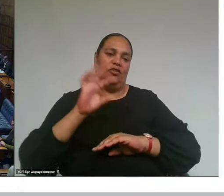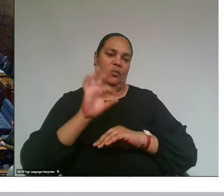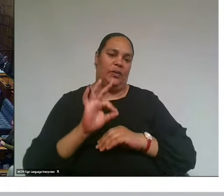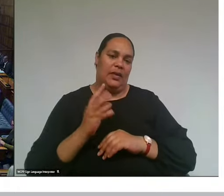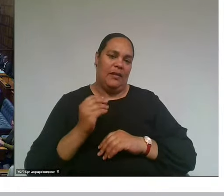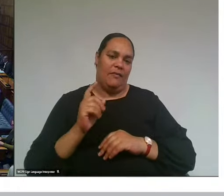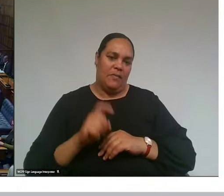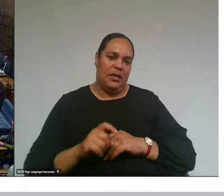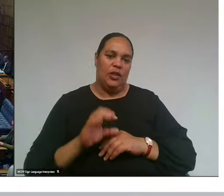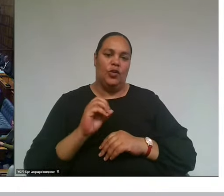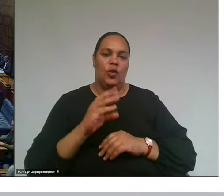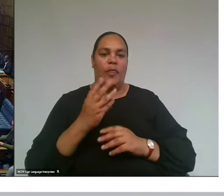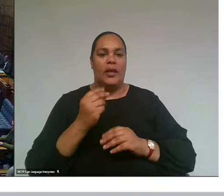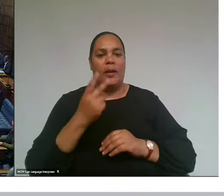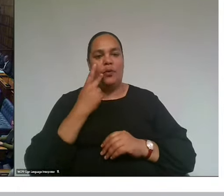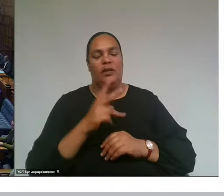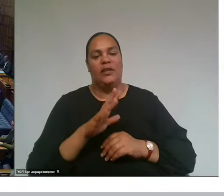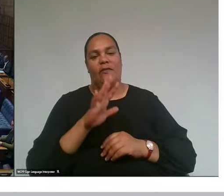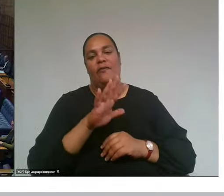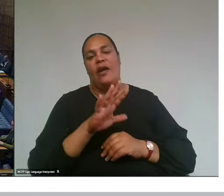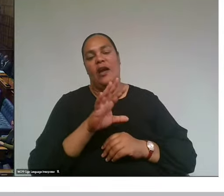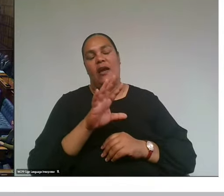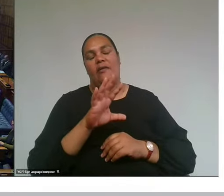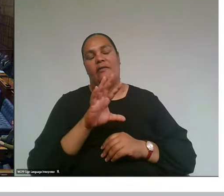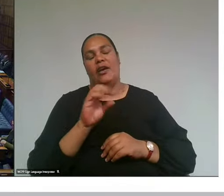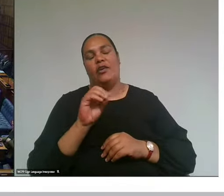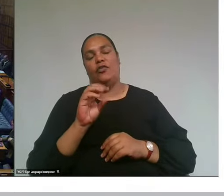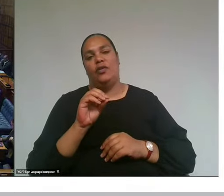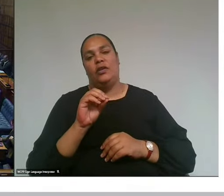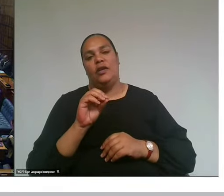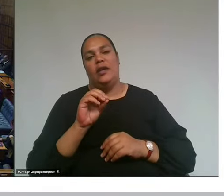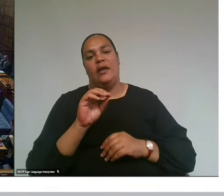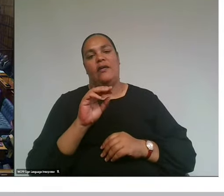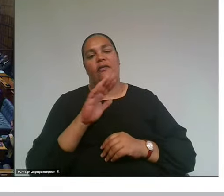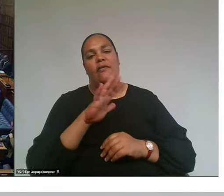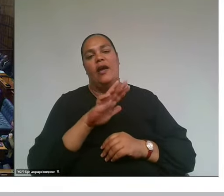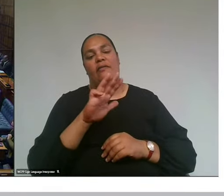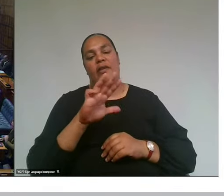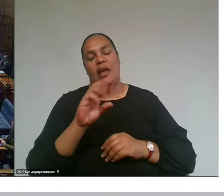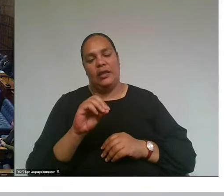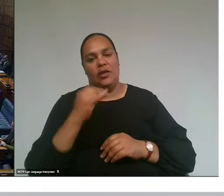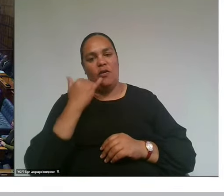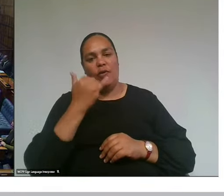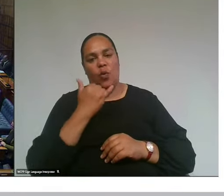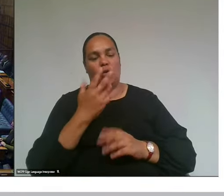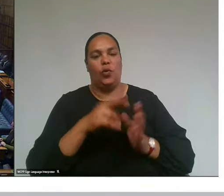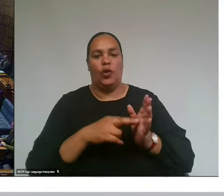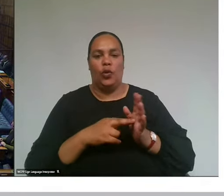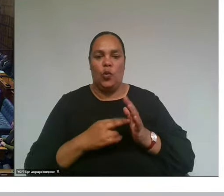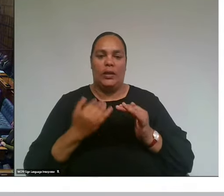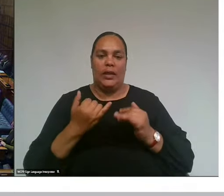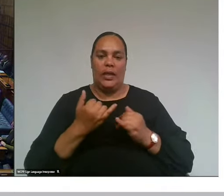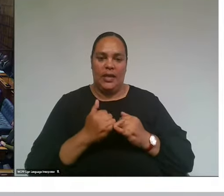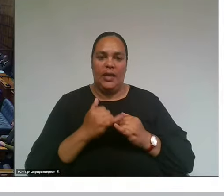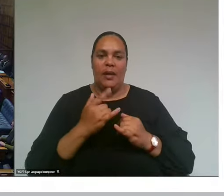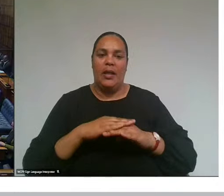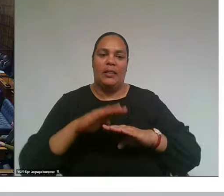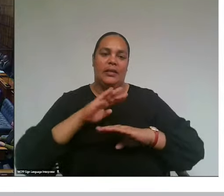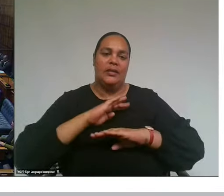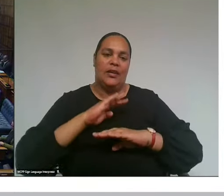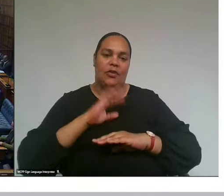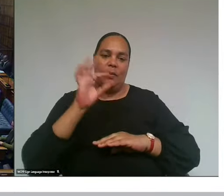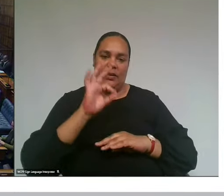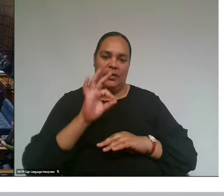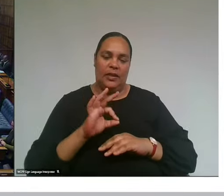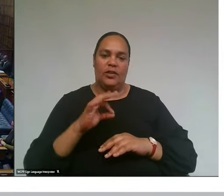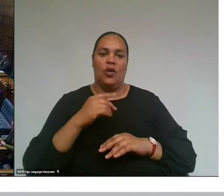so the numbers that you see there's 519 are the calls that would come in or the requires that would come in and the satisfaction like that what